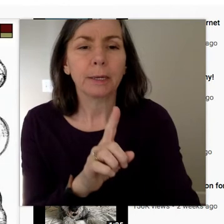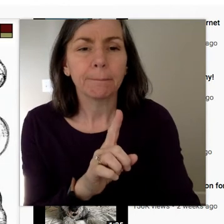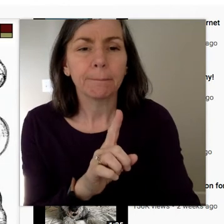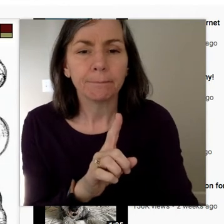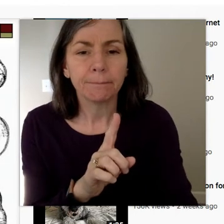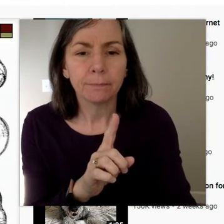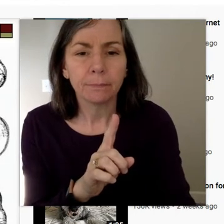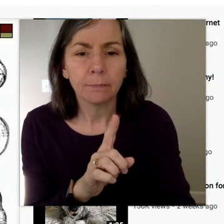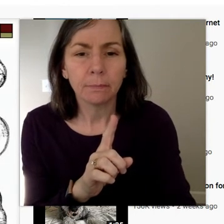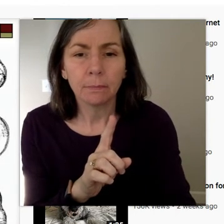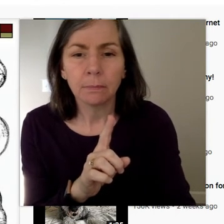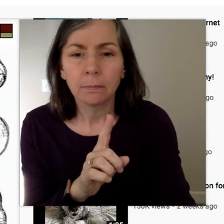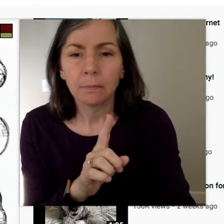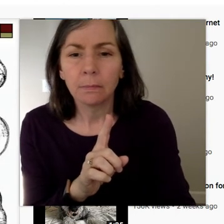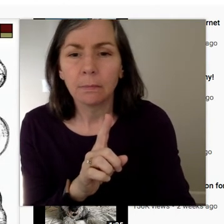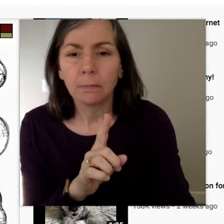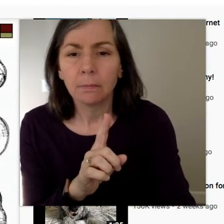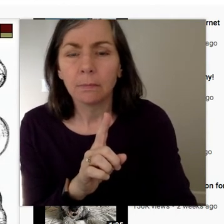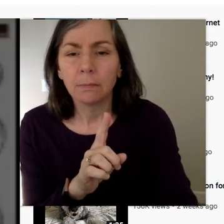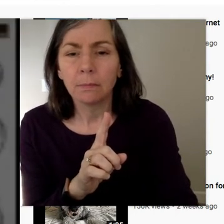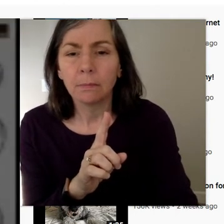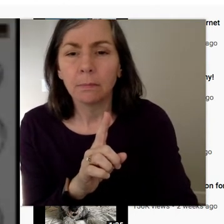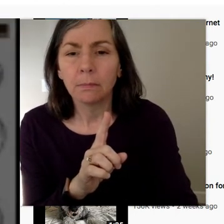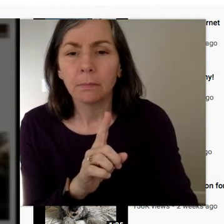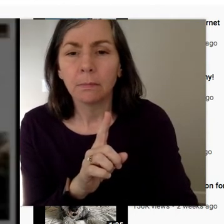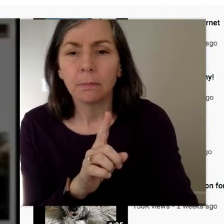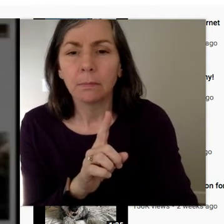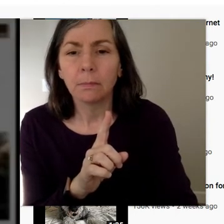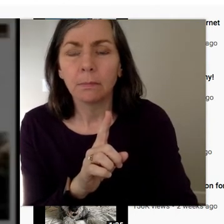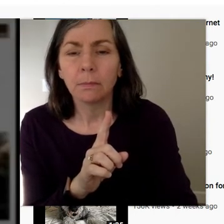cow, rabbit, and us, human.